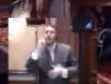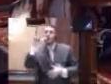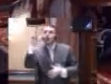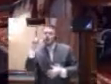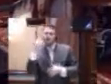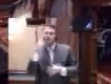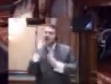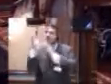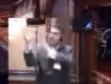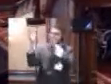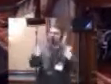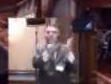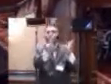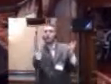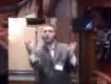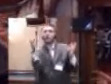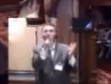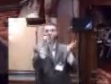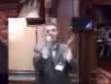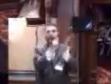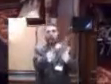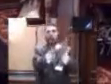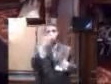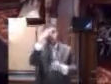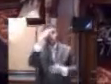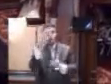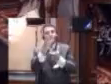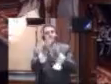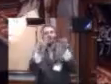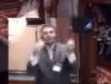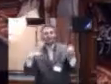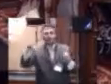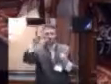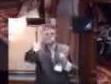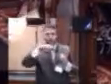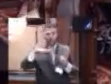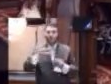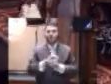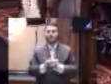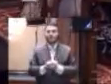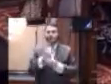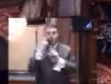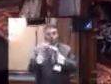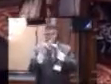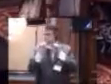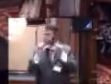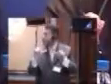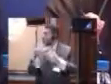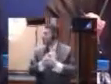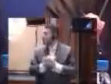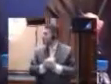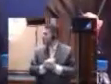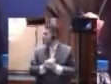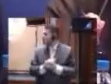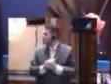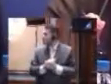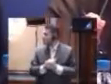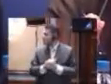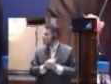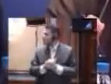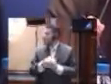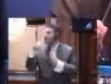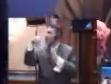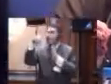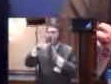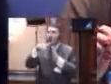Thank you very much for this very informative presentation, and I move now to Mexico. And I would